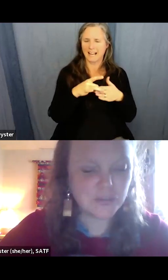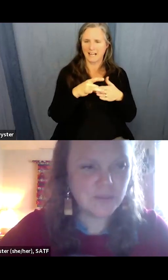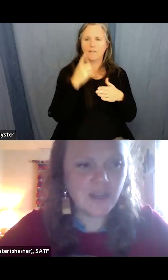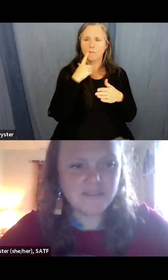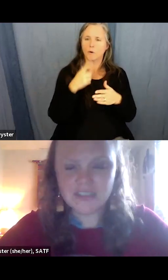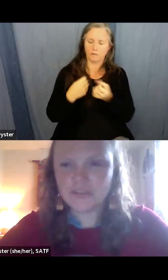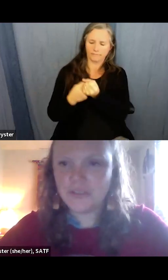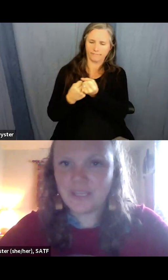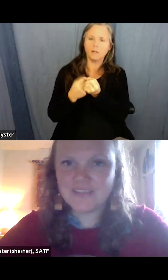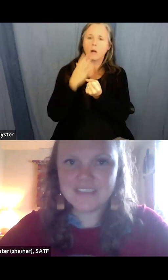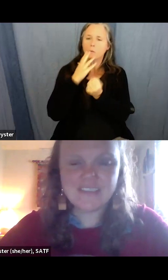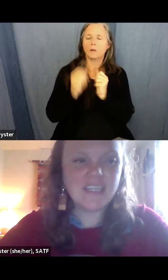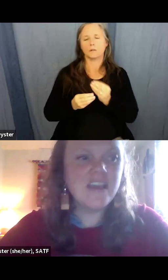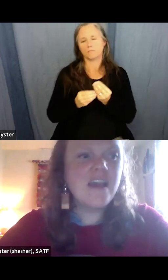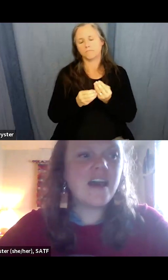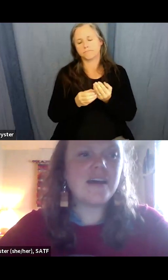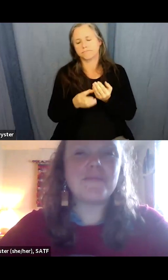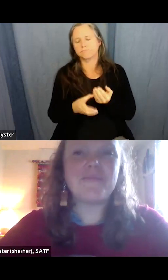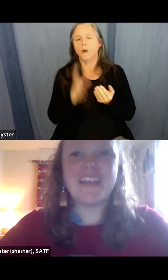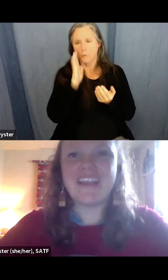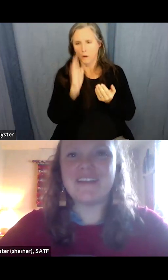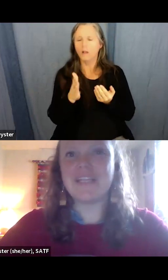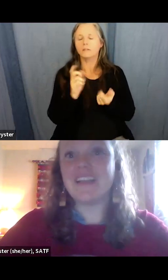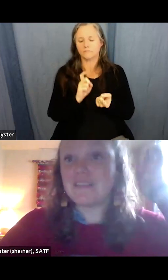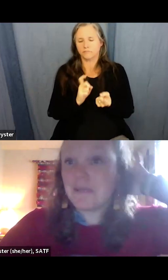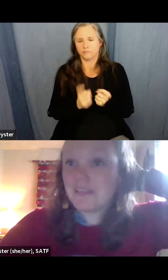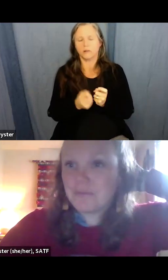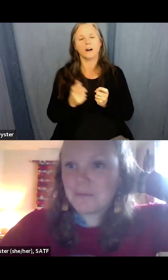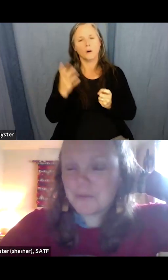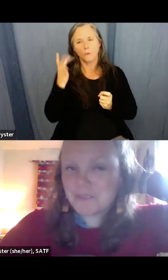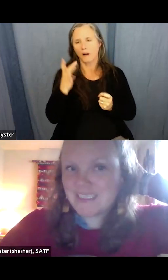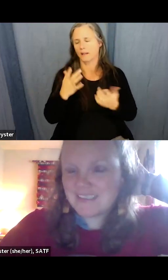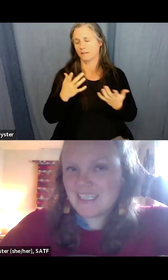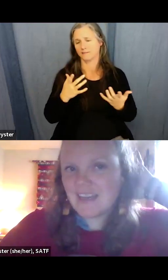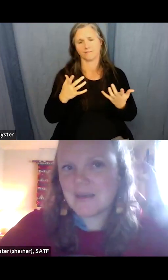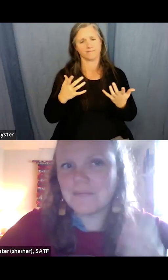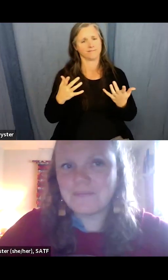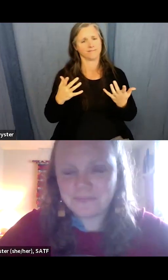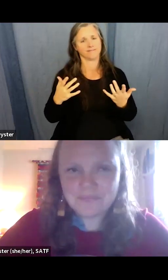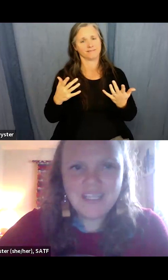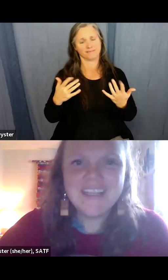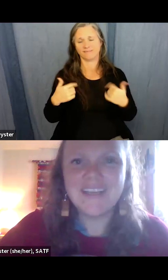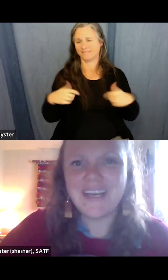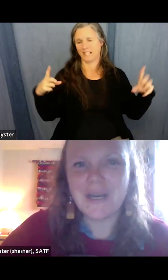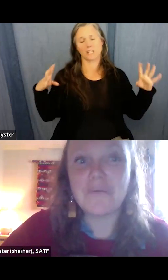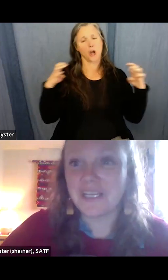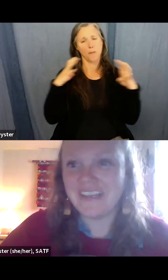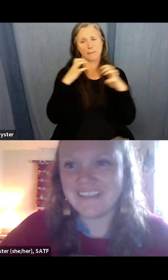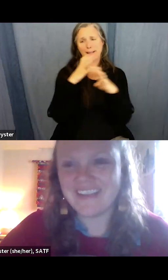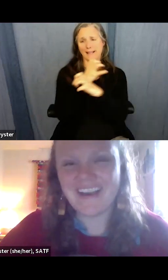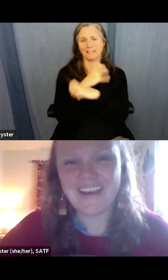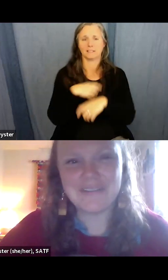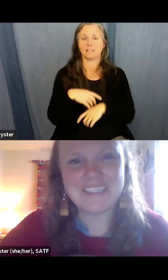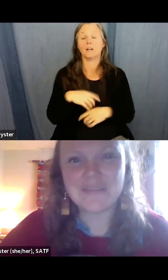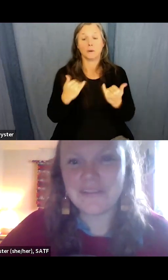that do confidential youth advocacy, again, by the end of the month, we will be releasing a